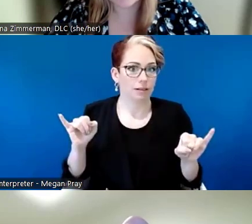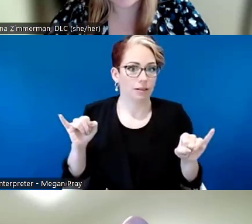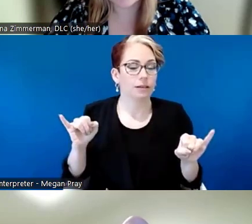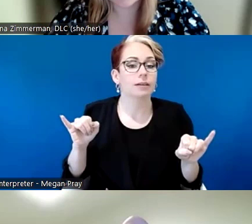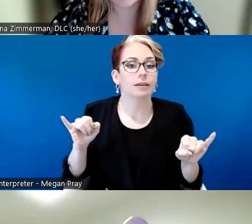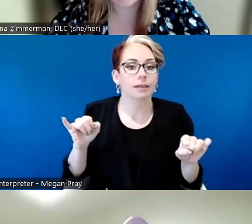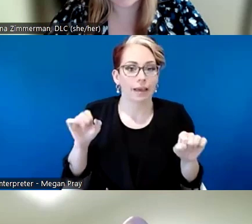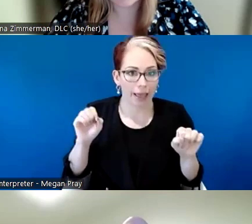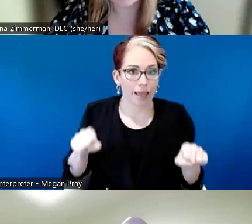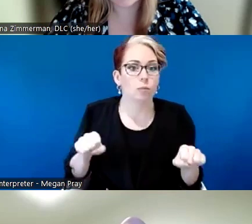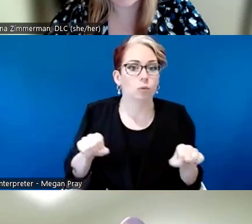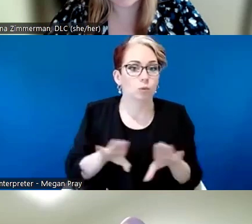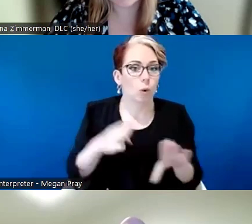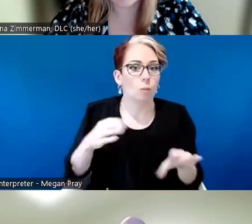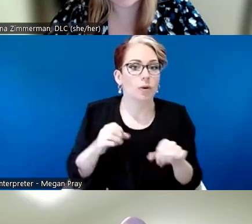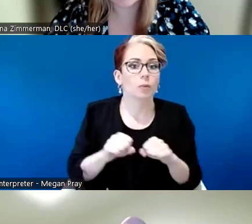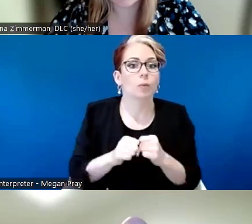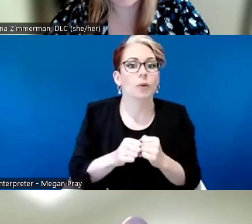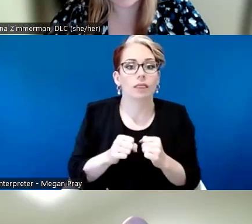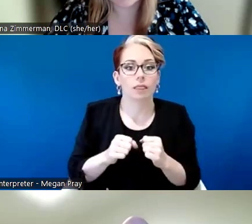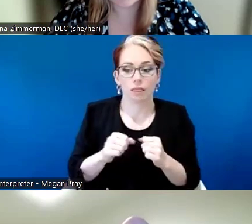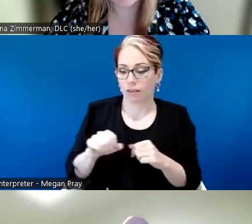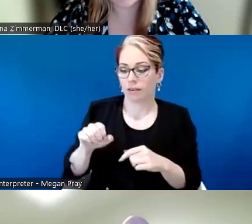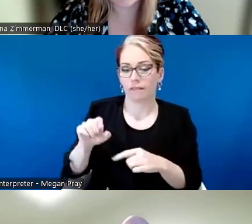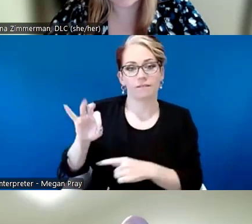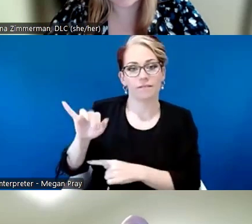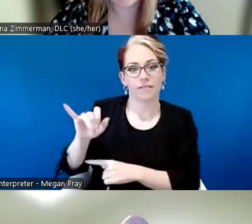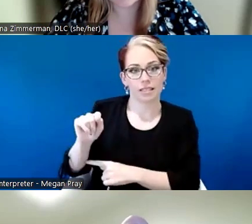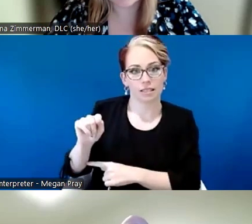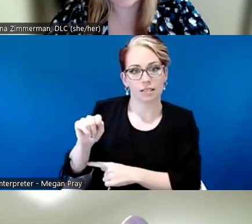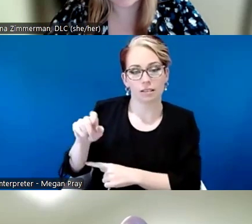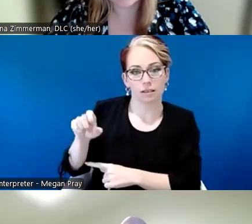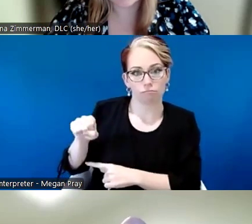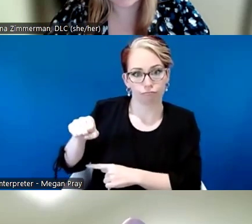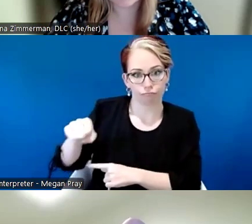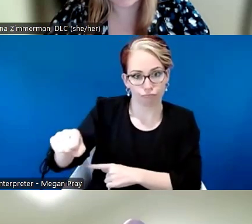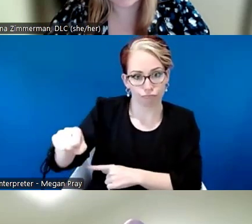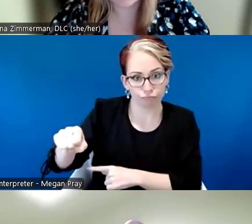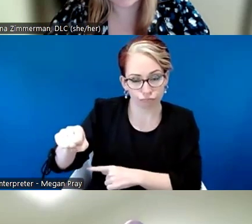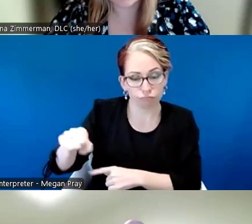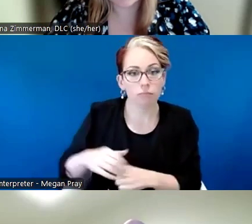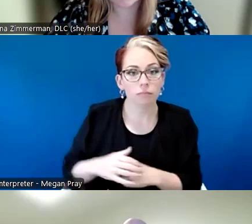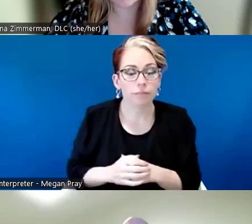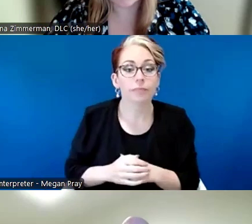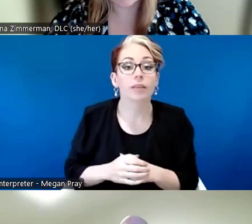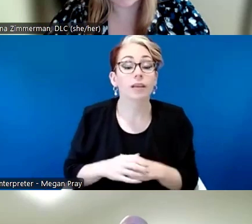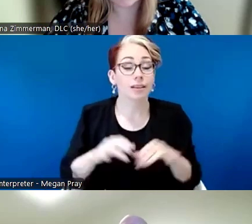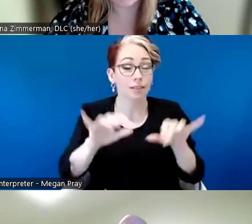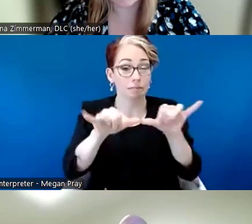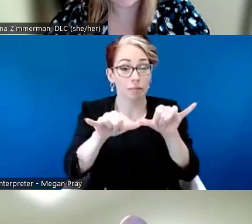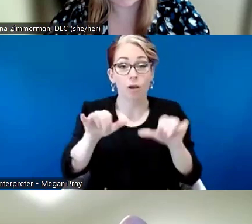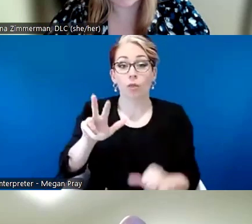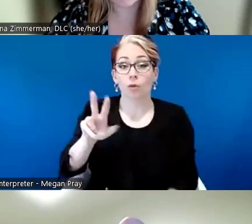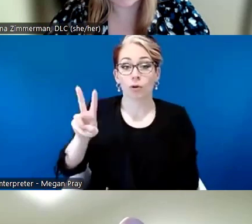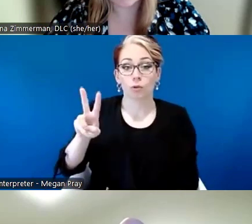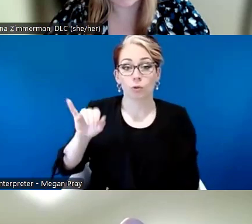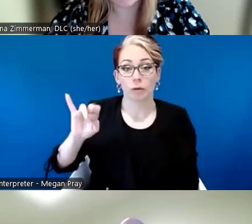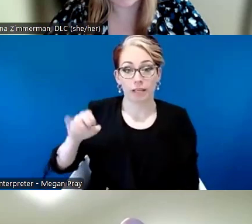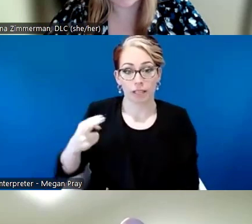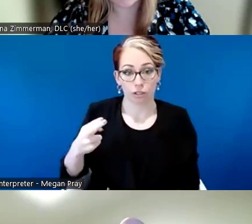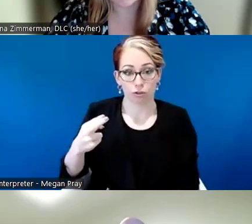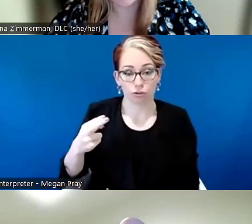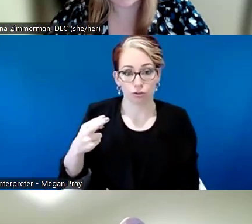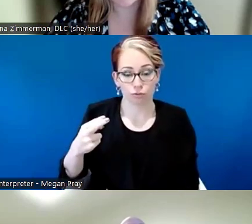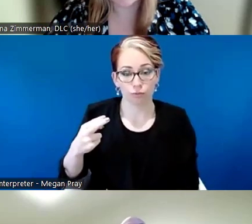fist. Doorway width should be at least 32 inches, and again, there should not be a threshold of more than a half an